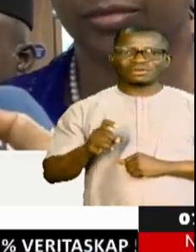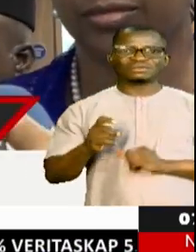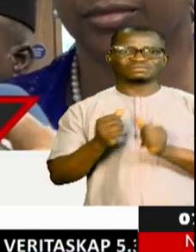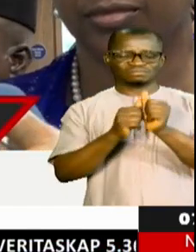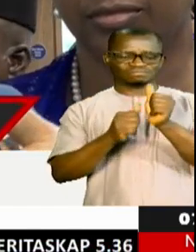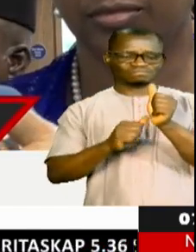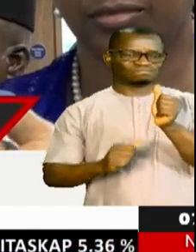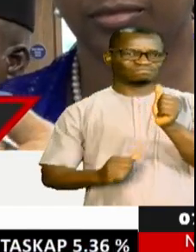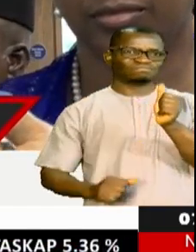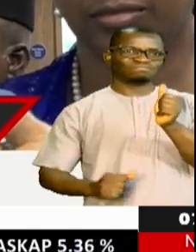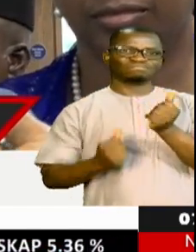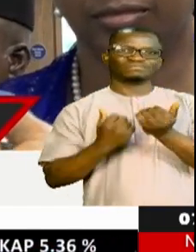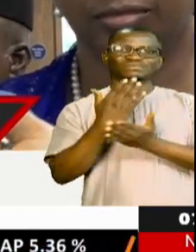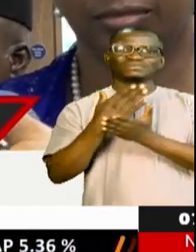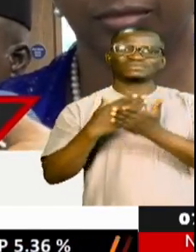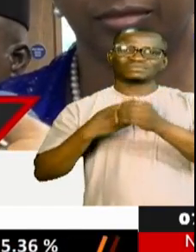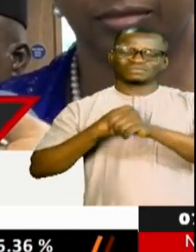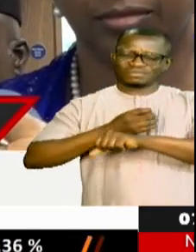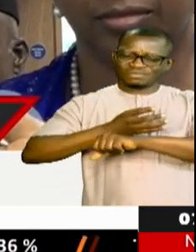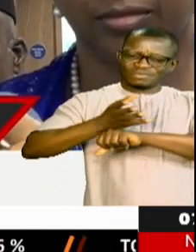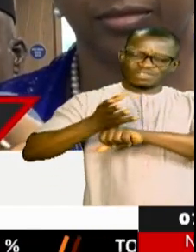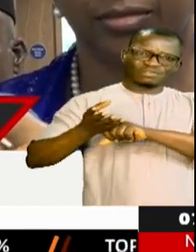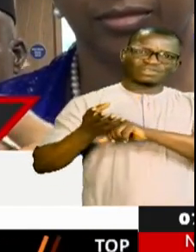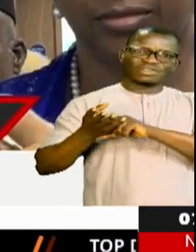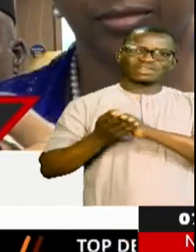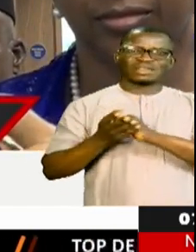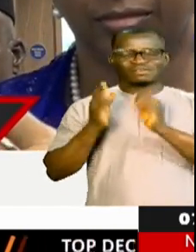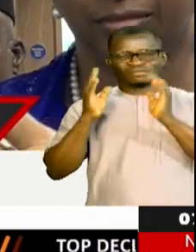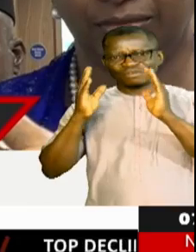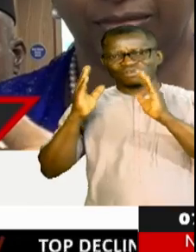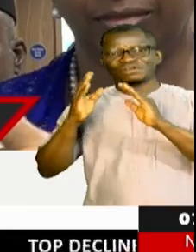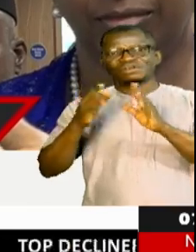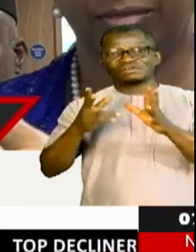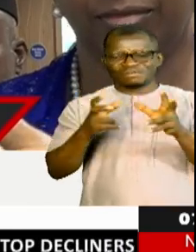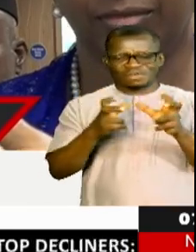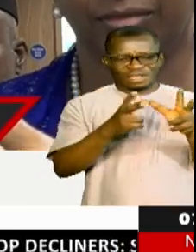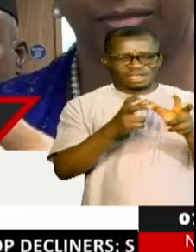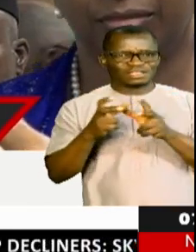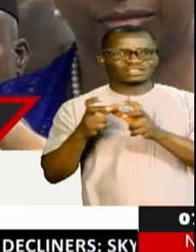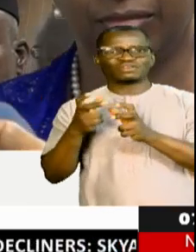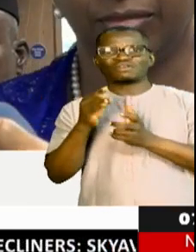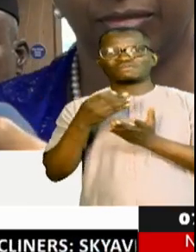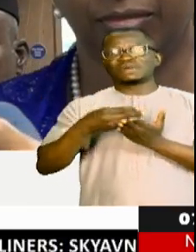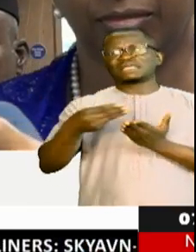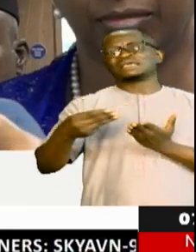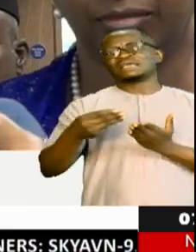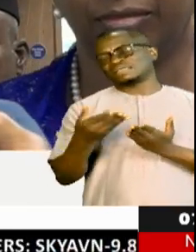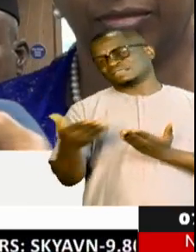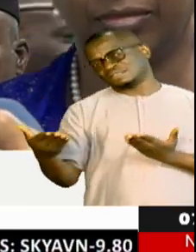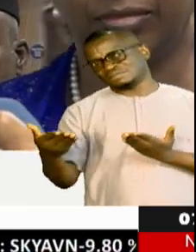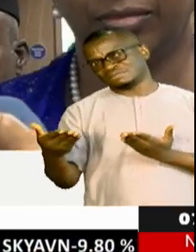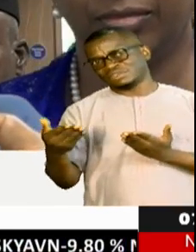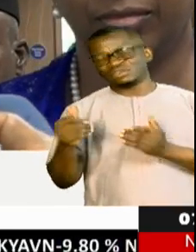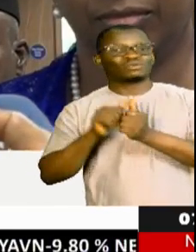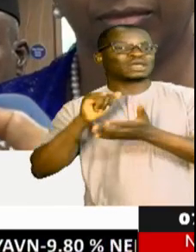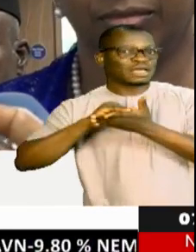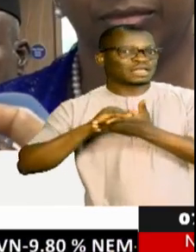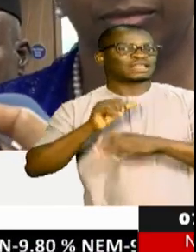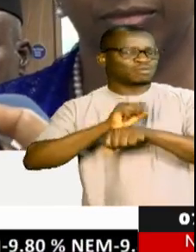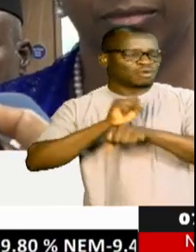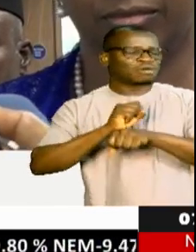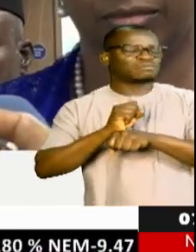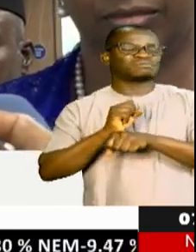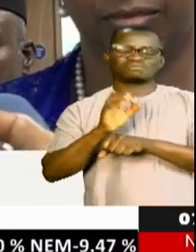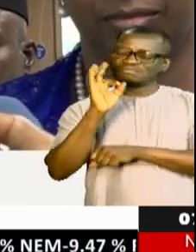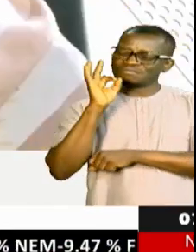of affluence and quest for material things. That way, if they operate on these tenets, they will come out